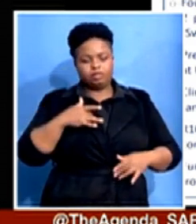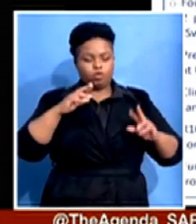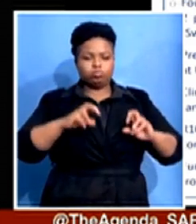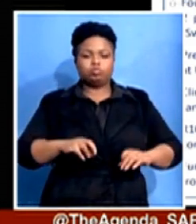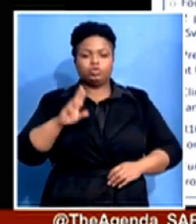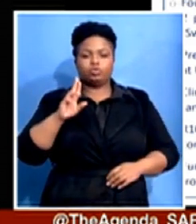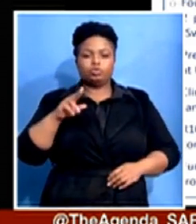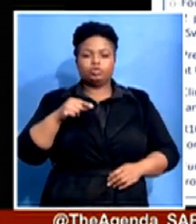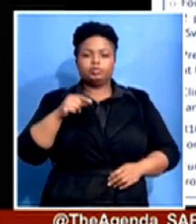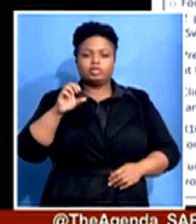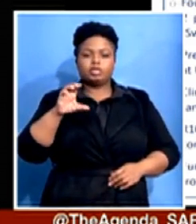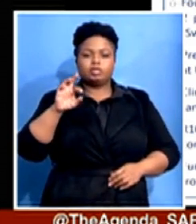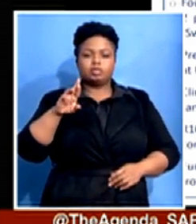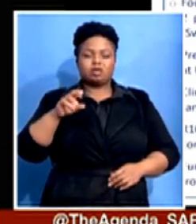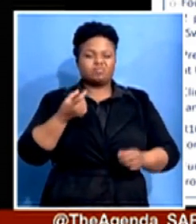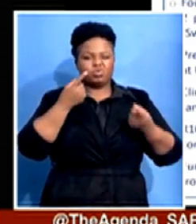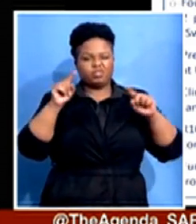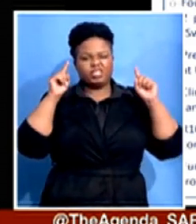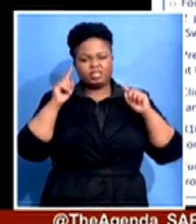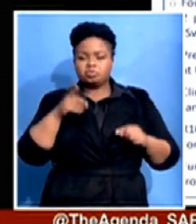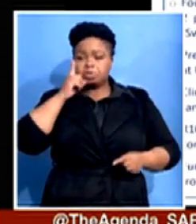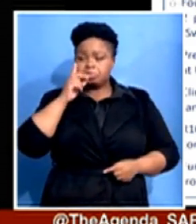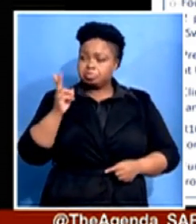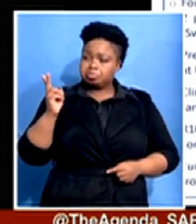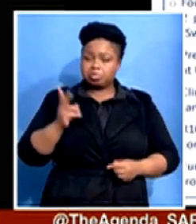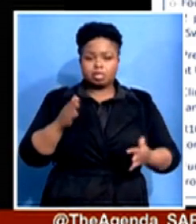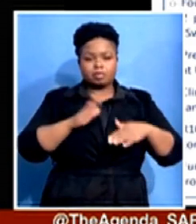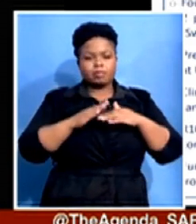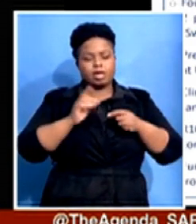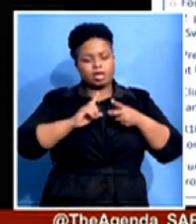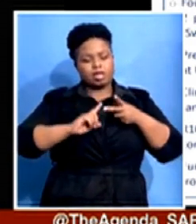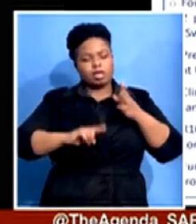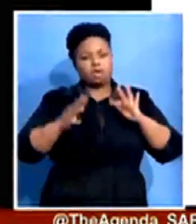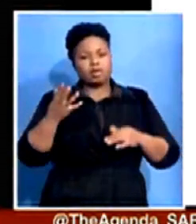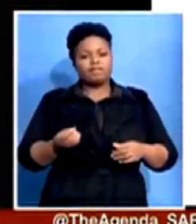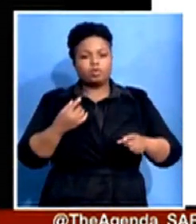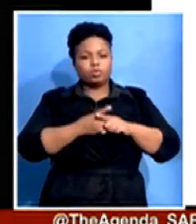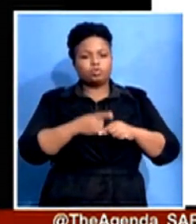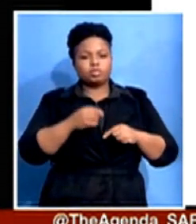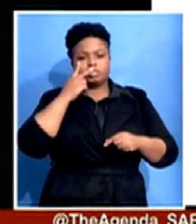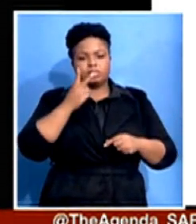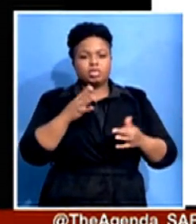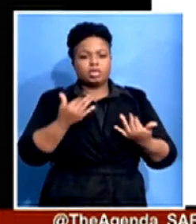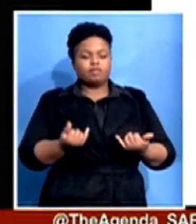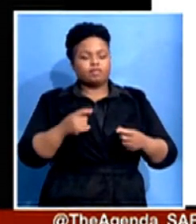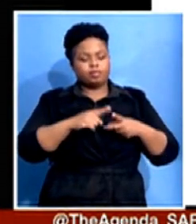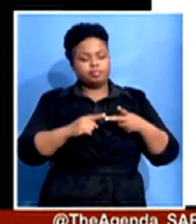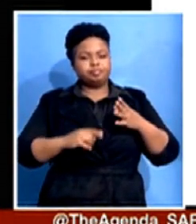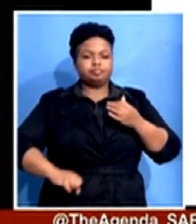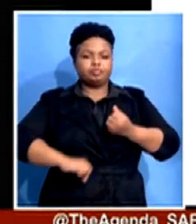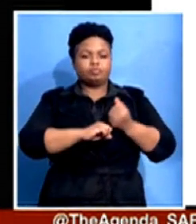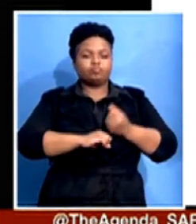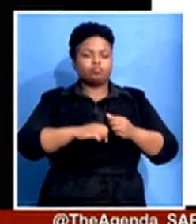we can look at a range of these studies, and we continue to support this work as part of our mandate as the TSI. And